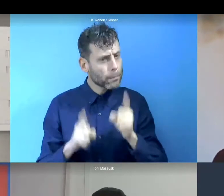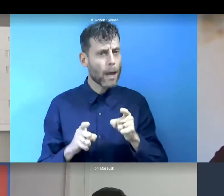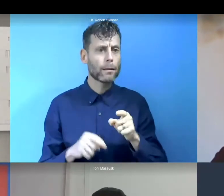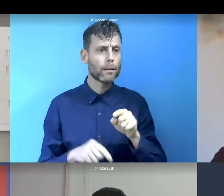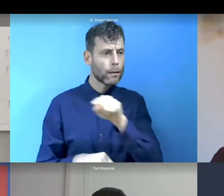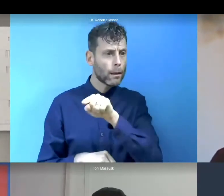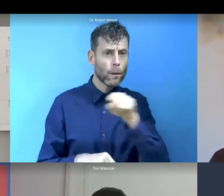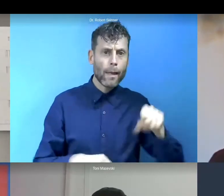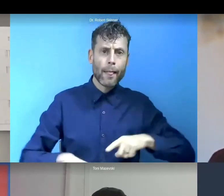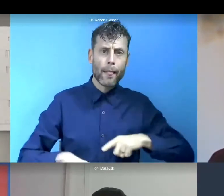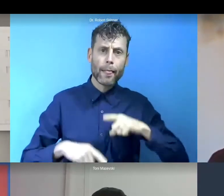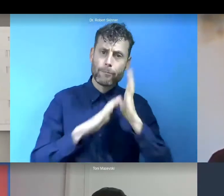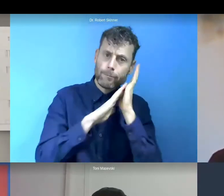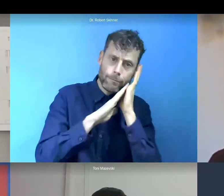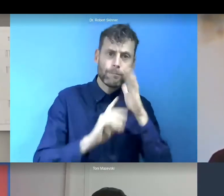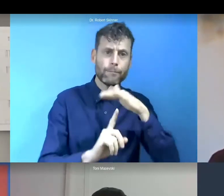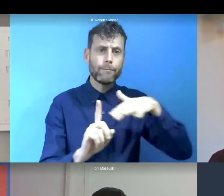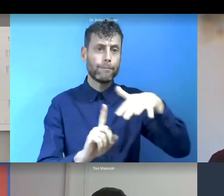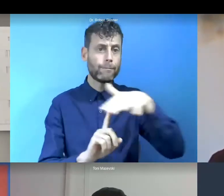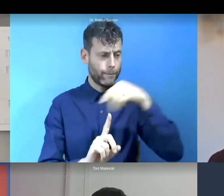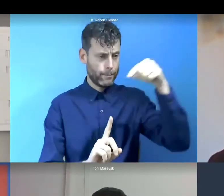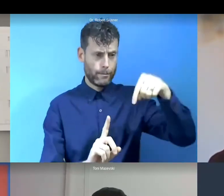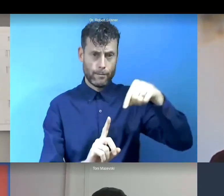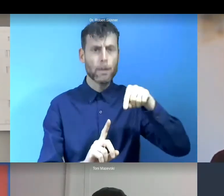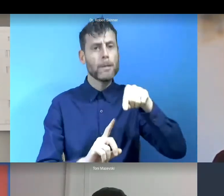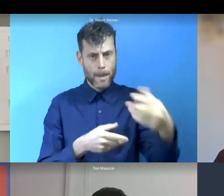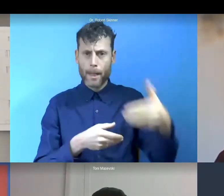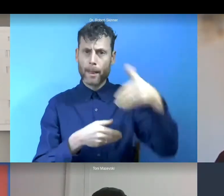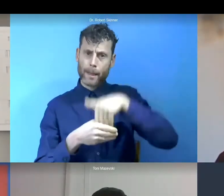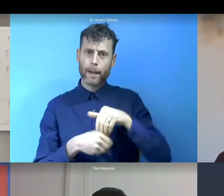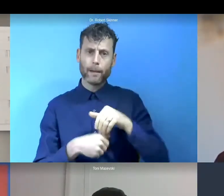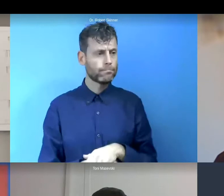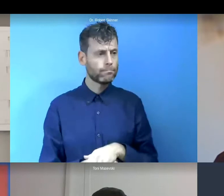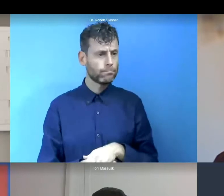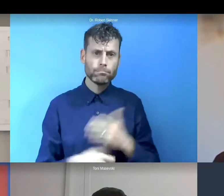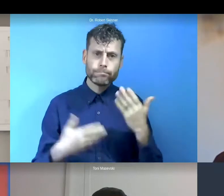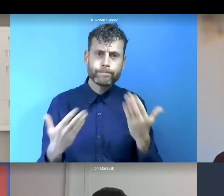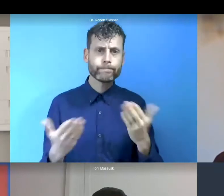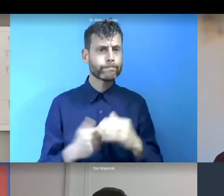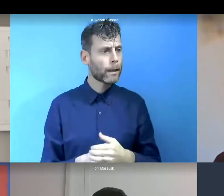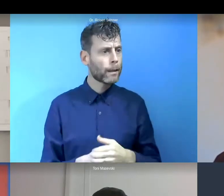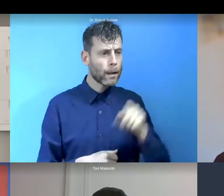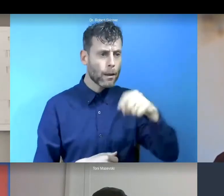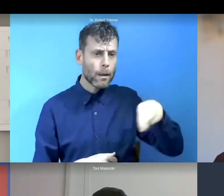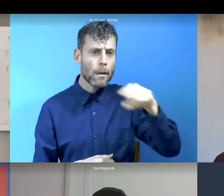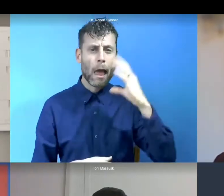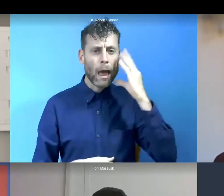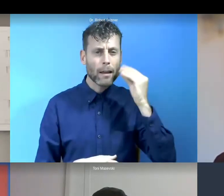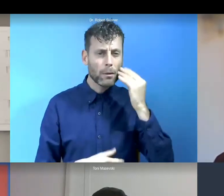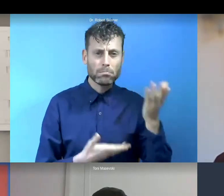local institutions of Marvilla and Beato were with us from the beginning of the project. This is very